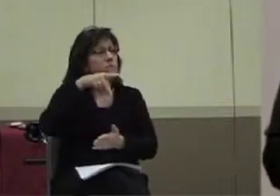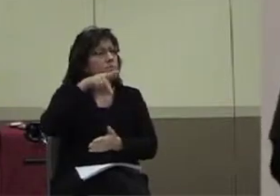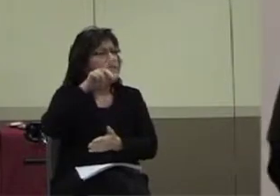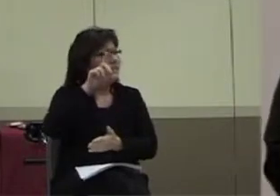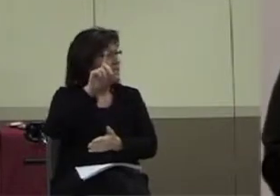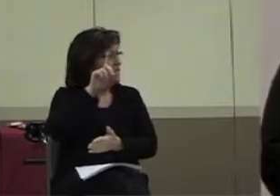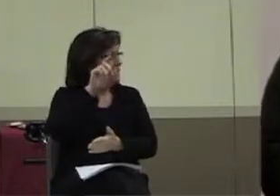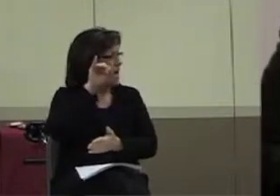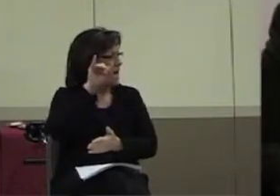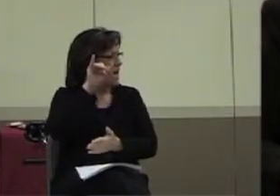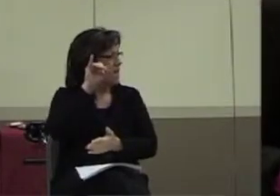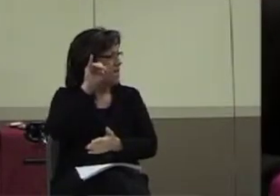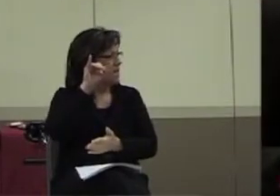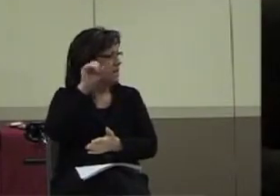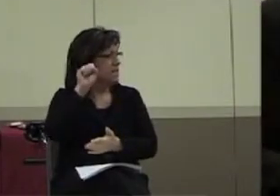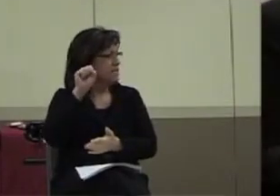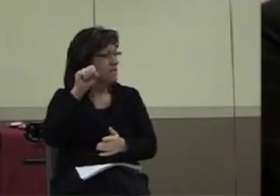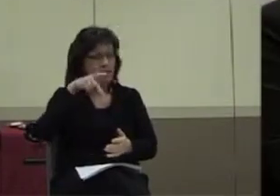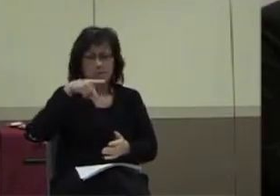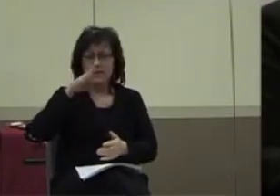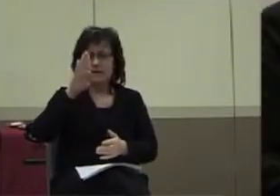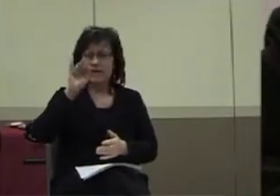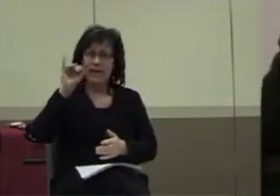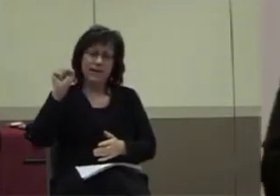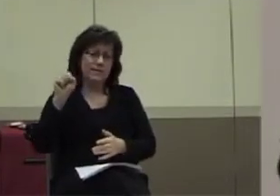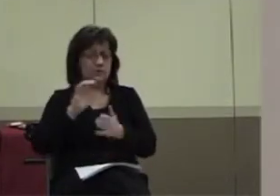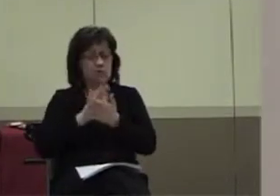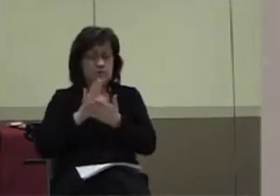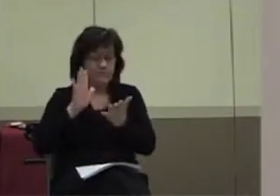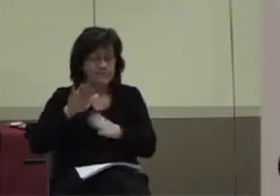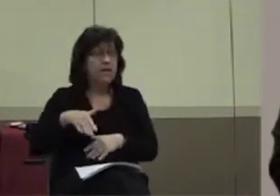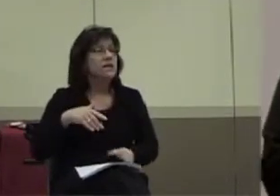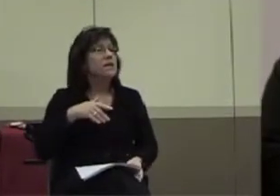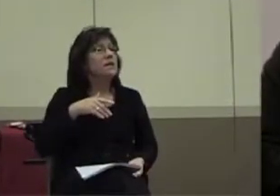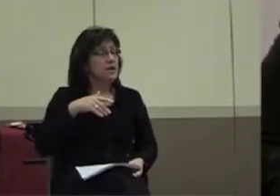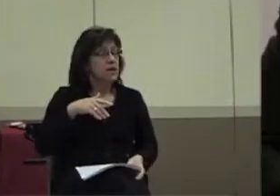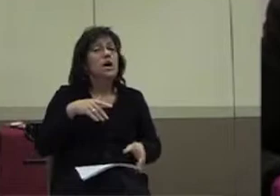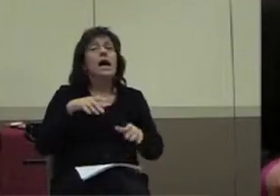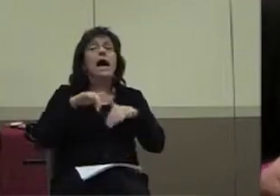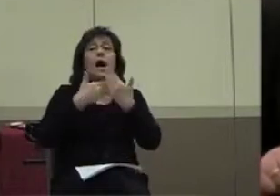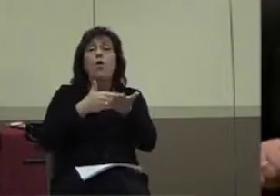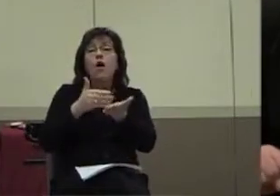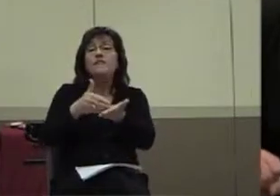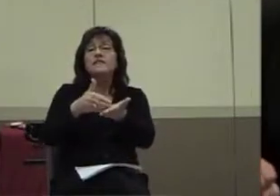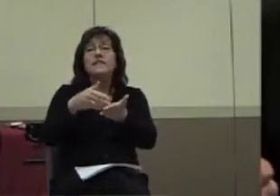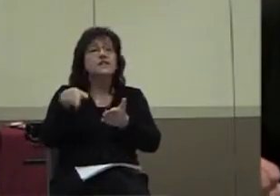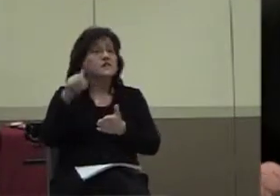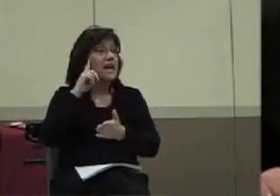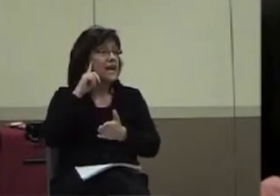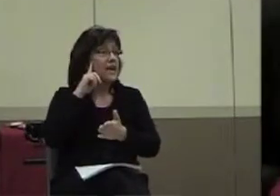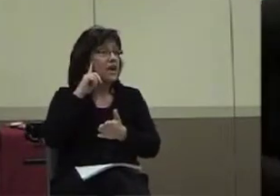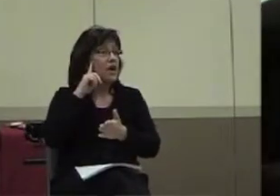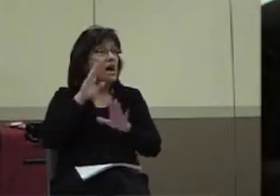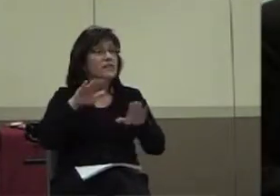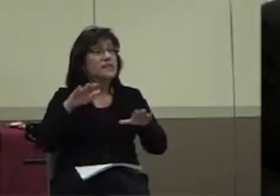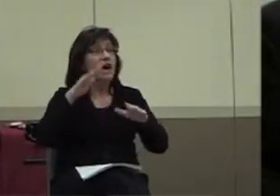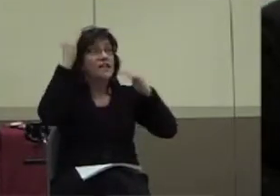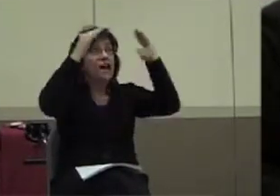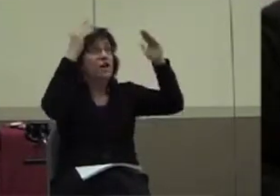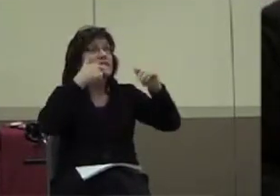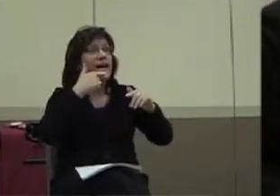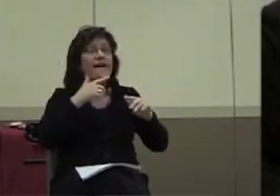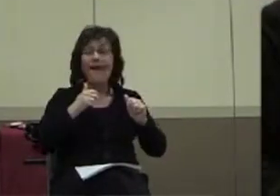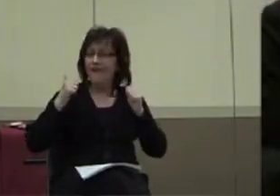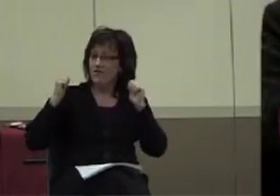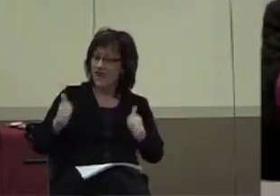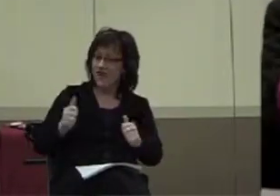schools, so I'll just throw that in. How often did they hear adults say, good job, I like the way everybody's walking